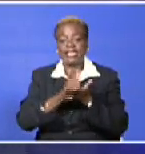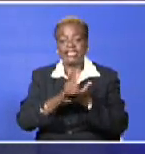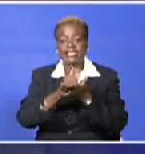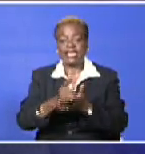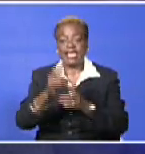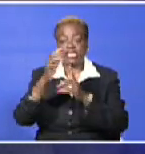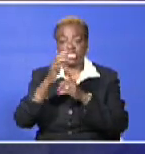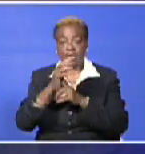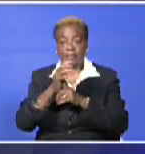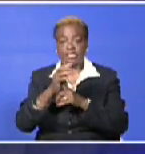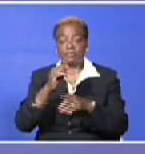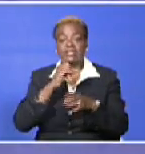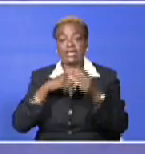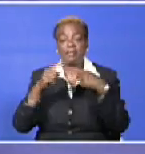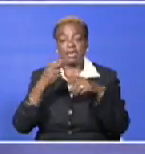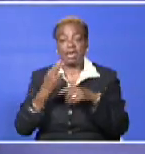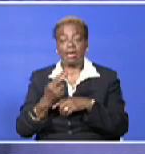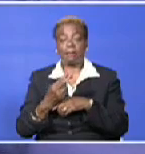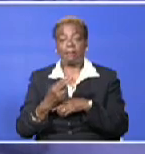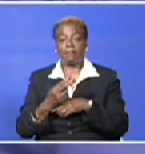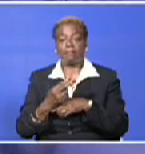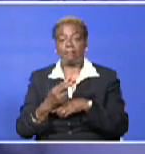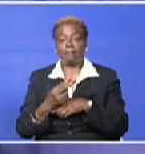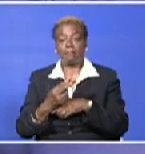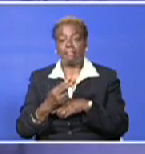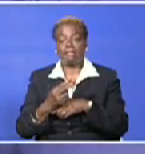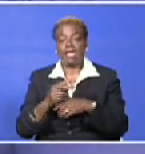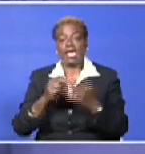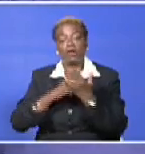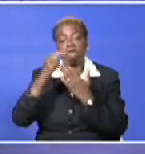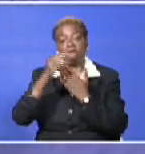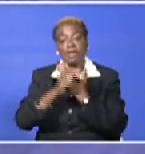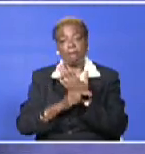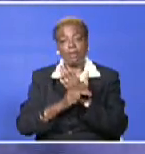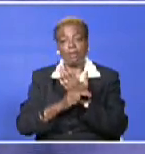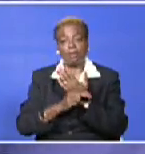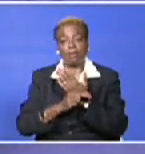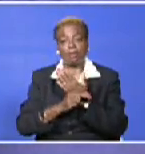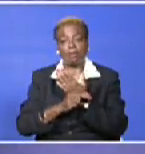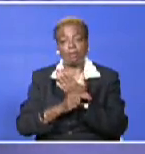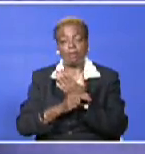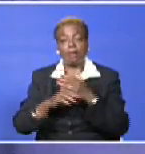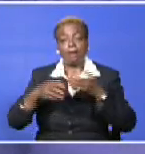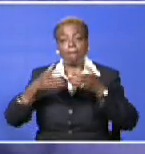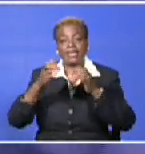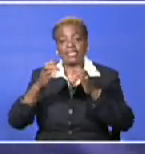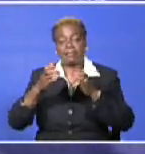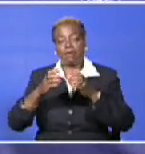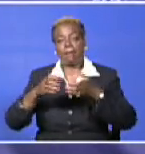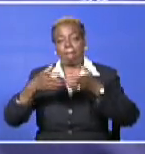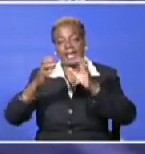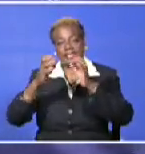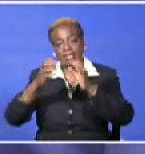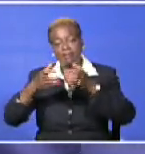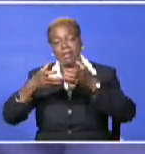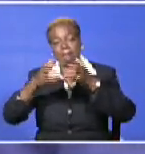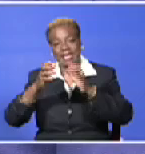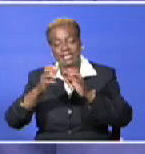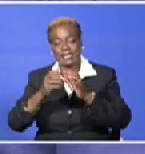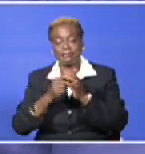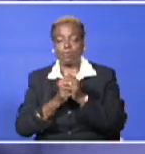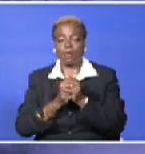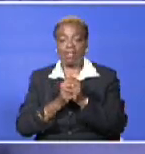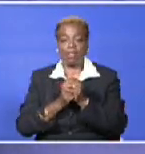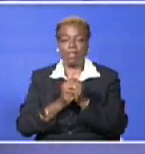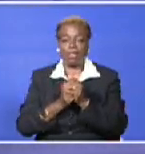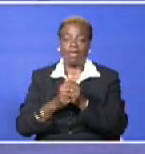going to be a really big event. They're planning very well towards that. And November is just going to be packed. Basketball. We have